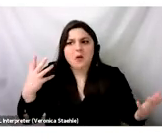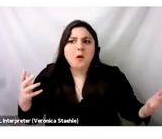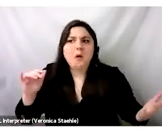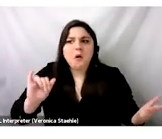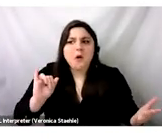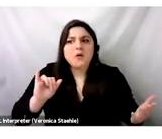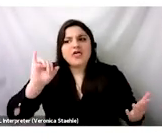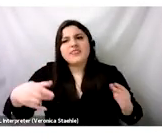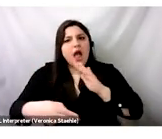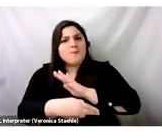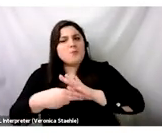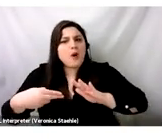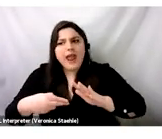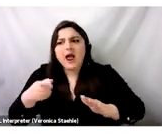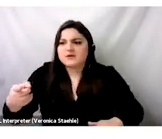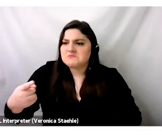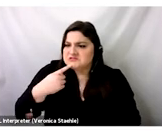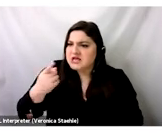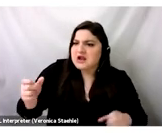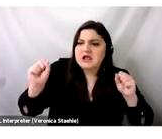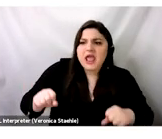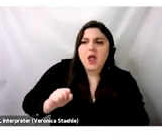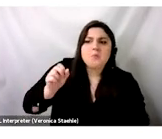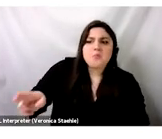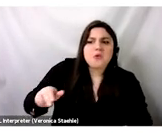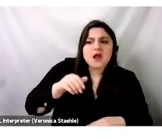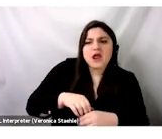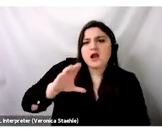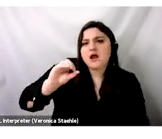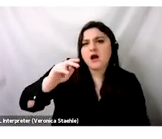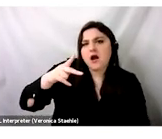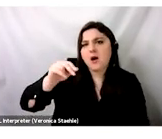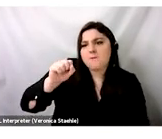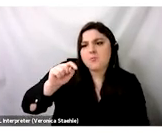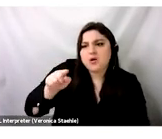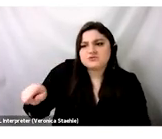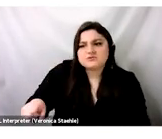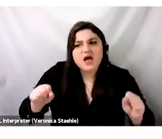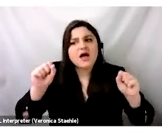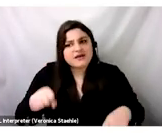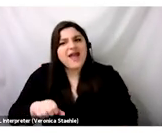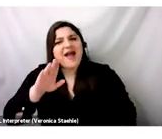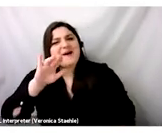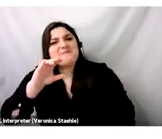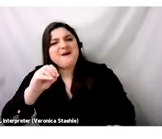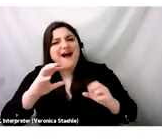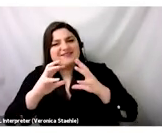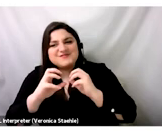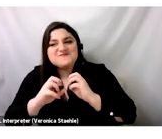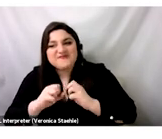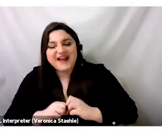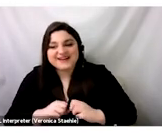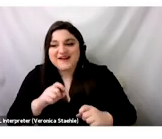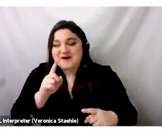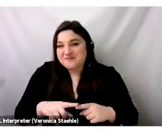just market their products as compostable, biodegradable. And we don't, that's